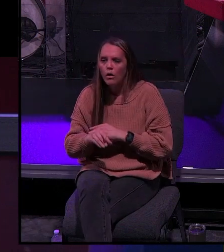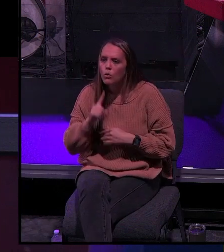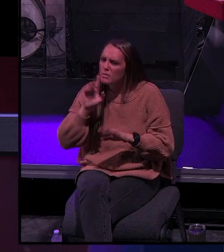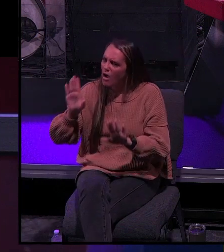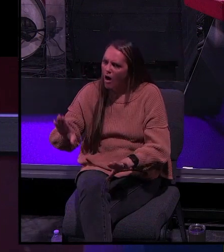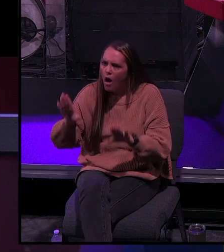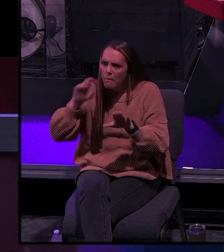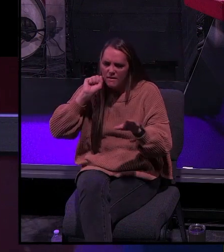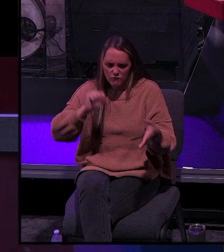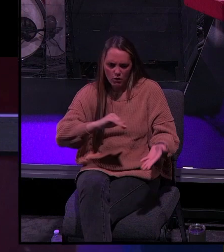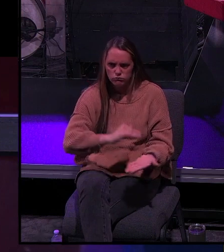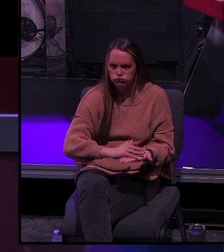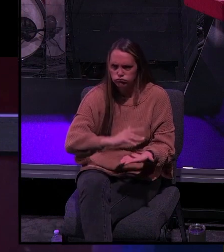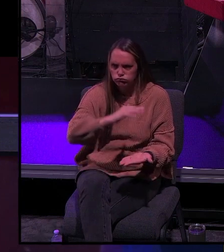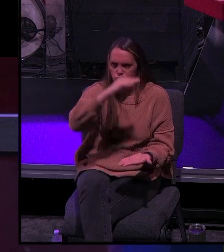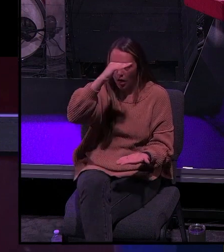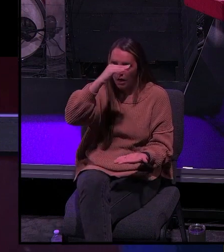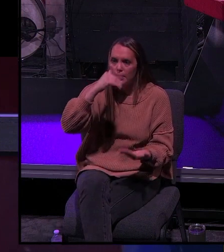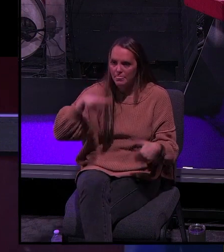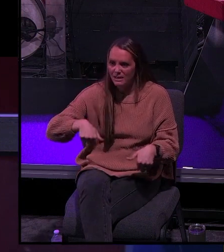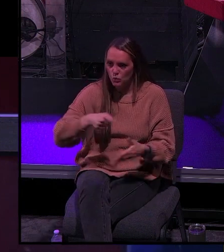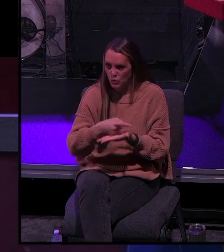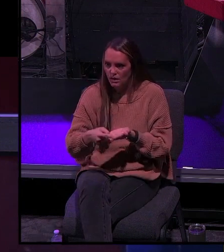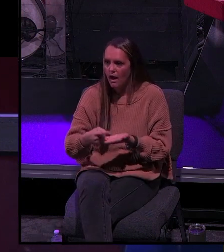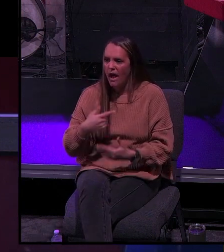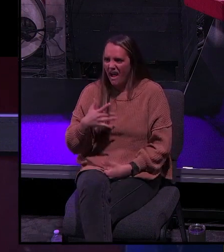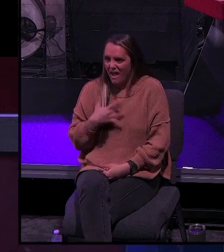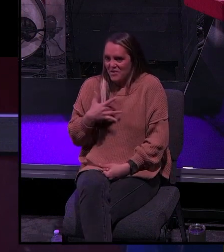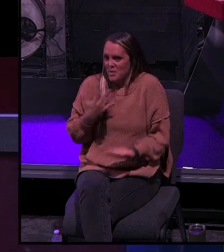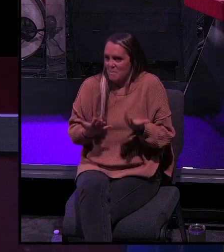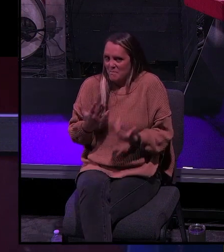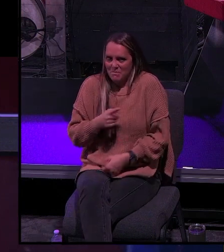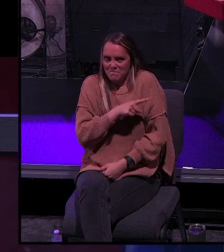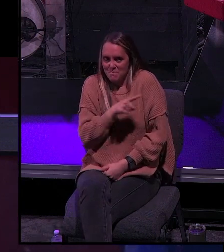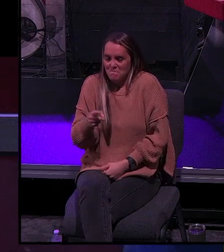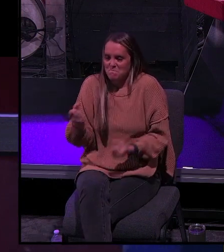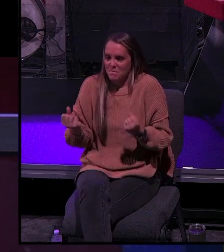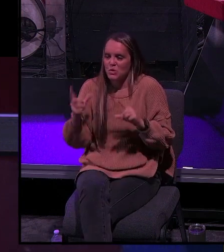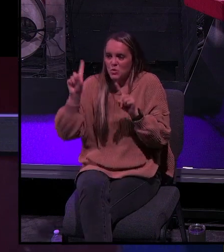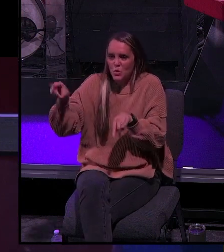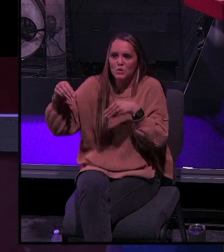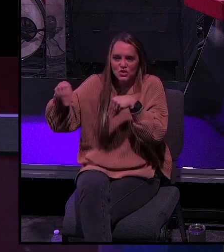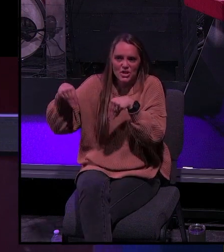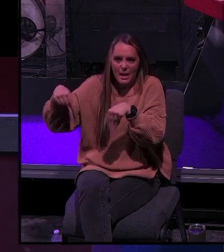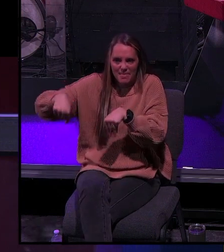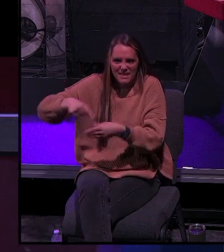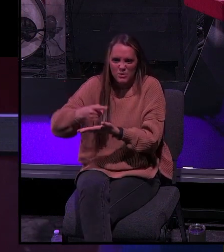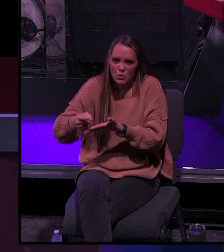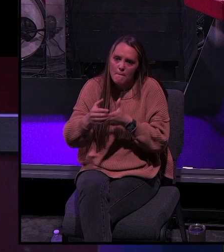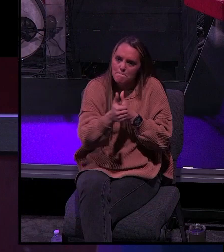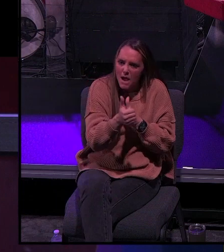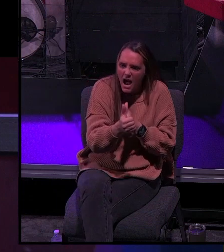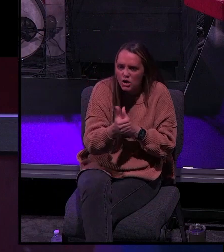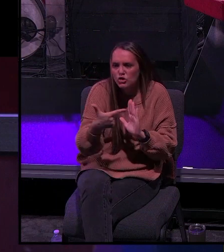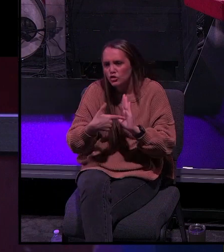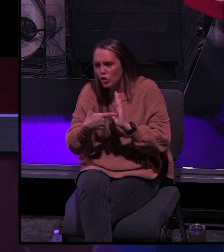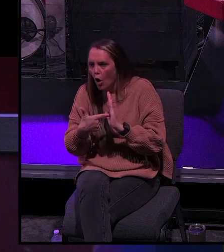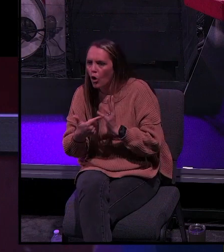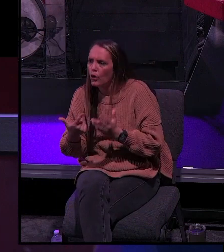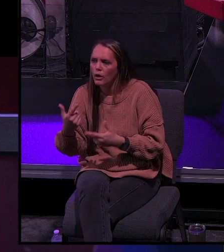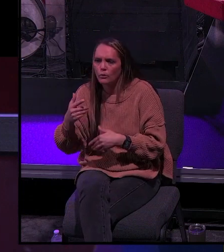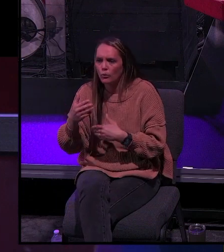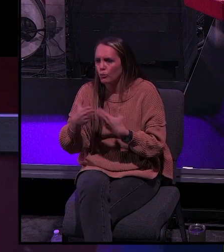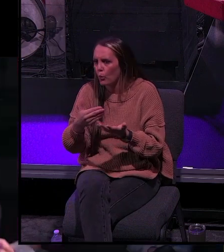those up this week? I got a feeling many of you are going to go shopping this week at Meijer, Target, Walmart, somewhere in there. Why don't you put on your